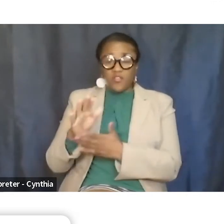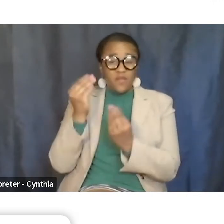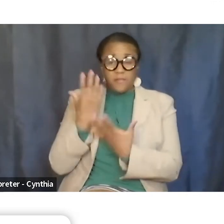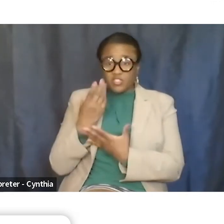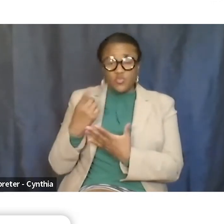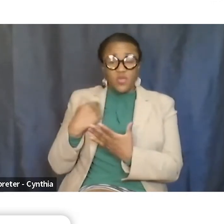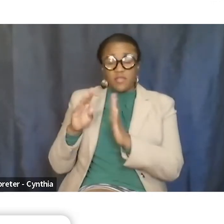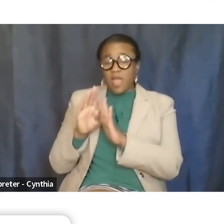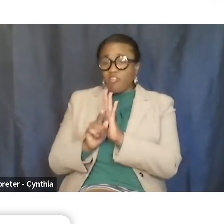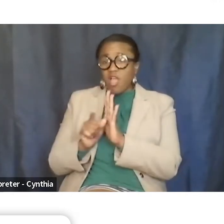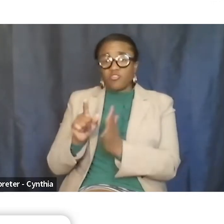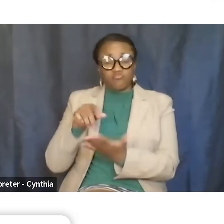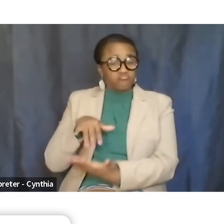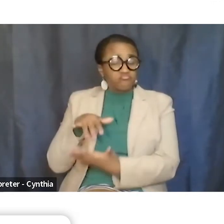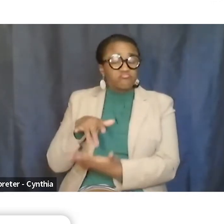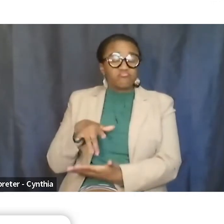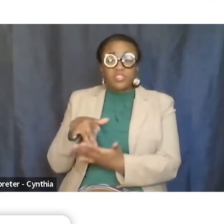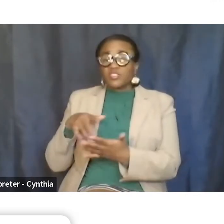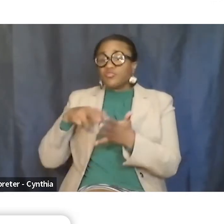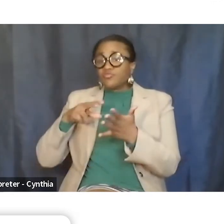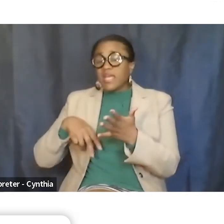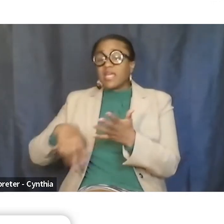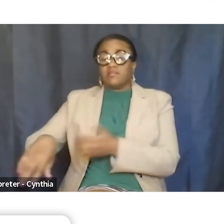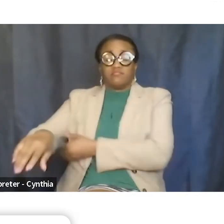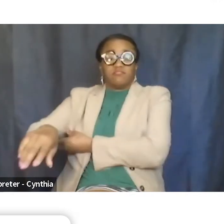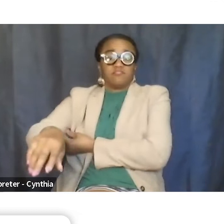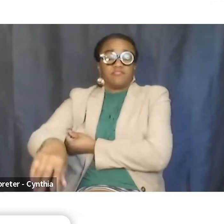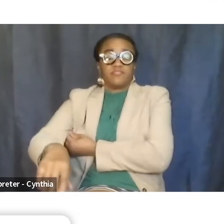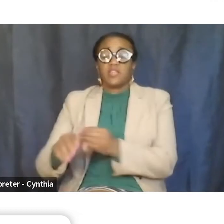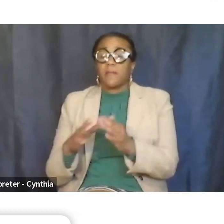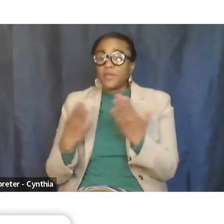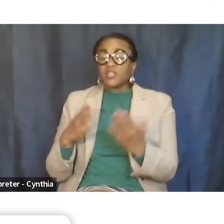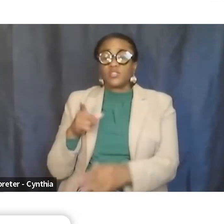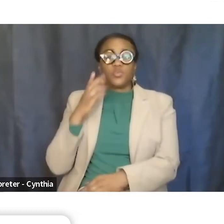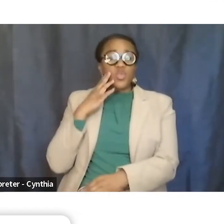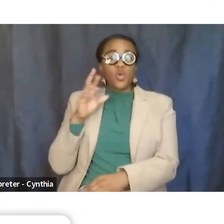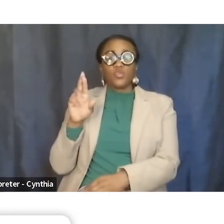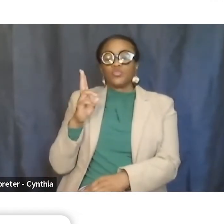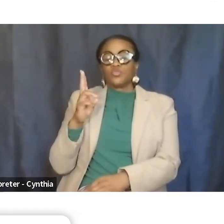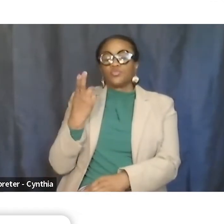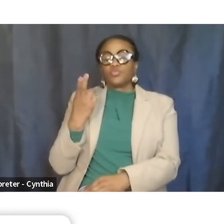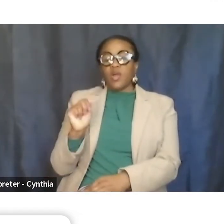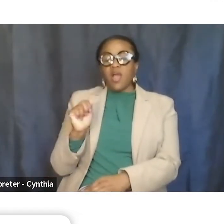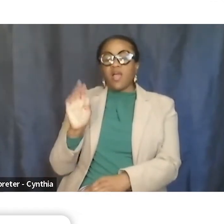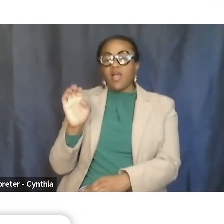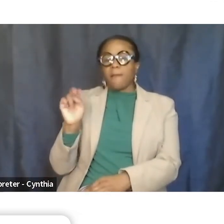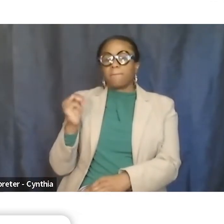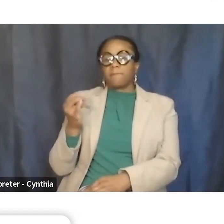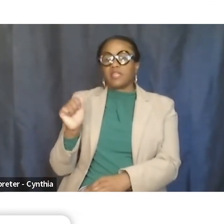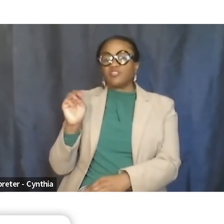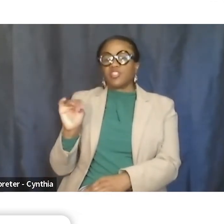background, you've been studying, you've read Dr. Sophia Noble's book, you know about Dr. Ruha Benjamin, Race After Technology, her book, Race